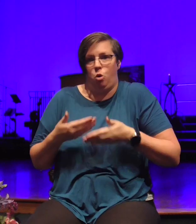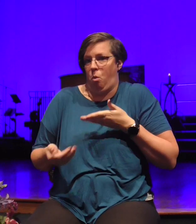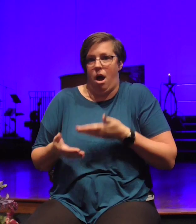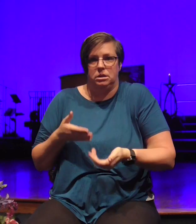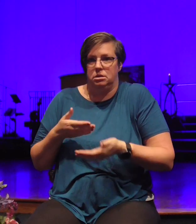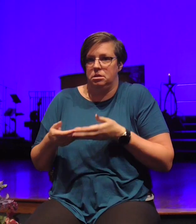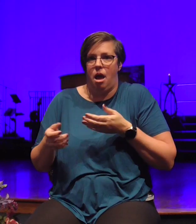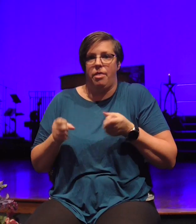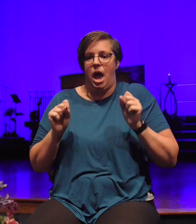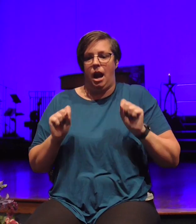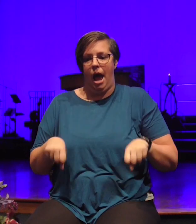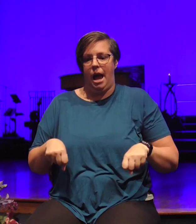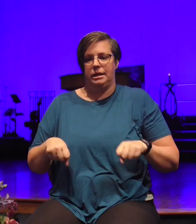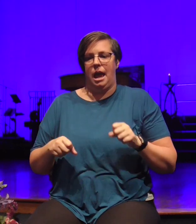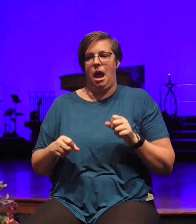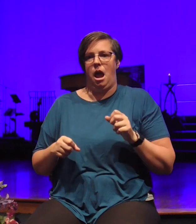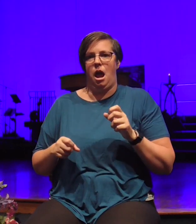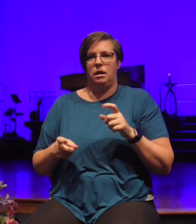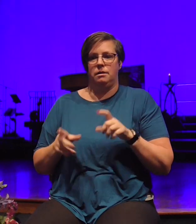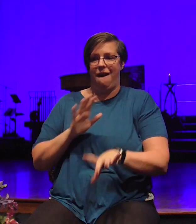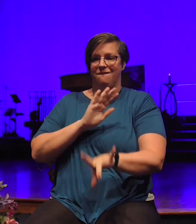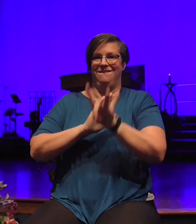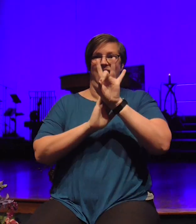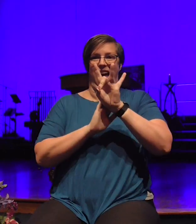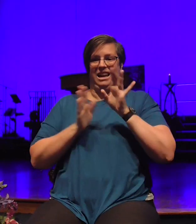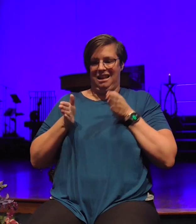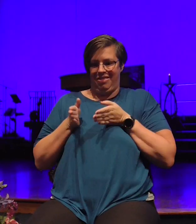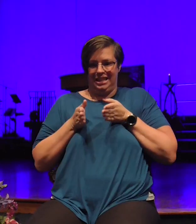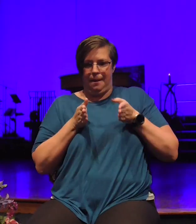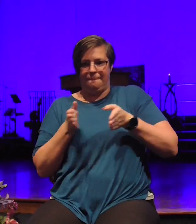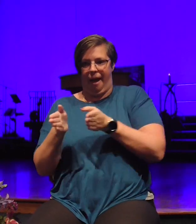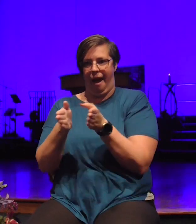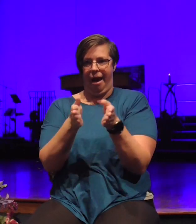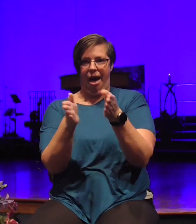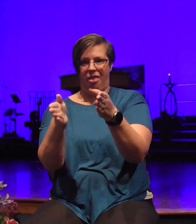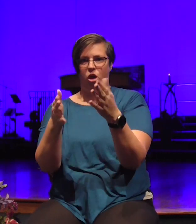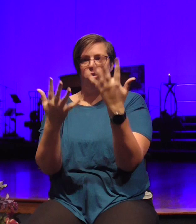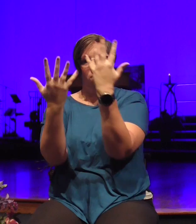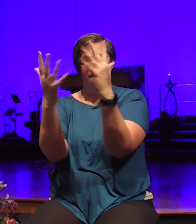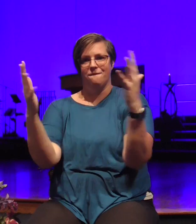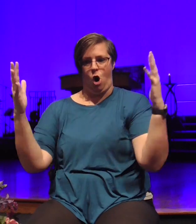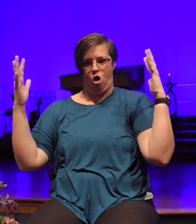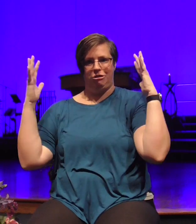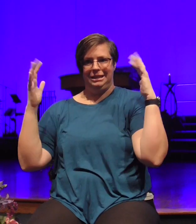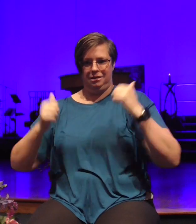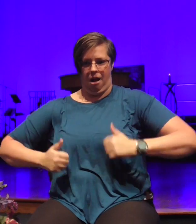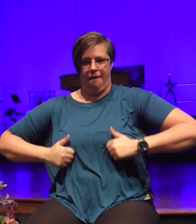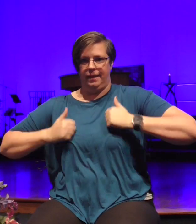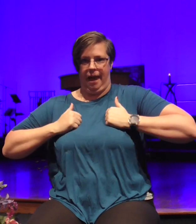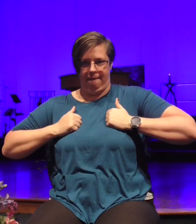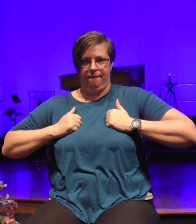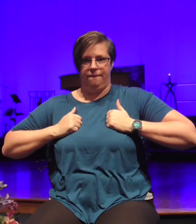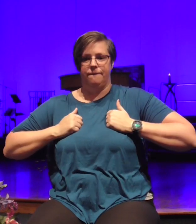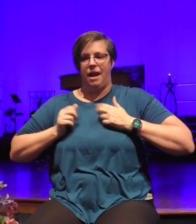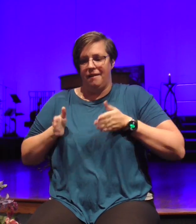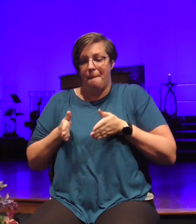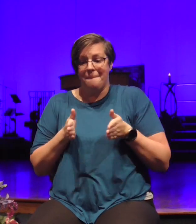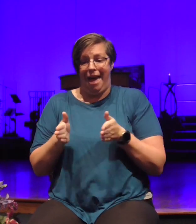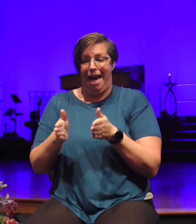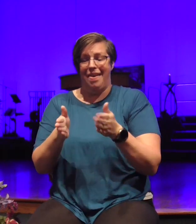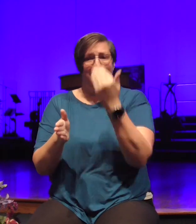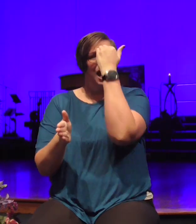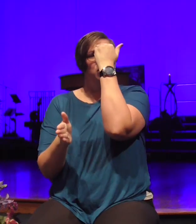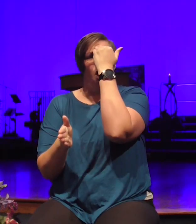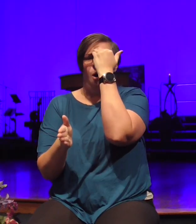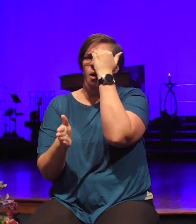me to forge a path through the dense forest of life. That's a path that's familiar. It's a path that I know